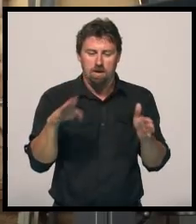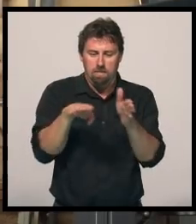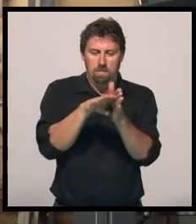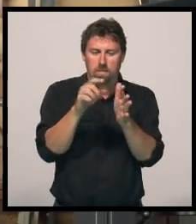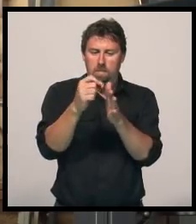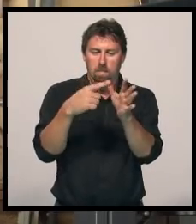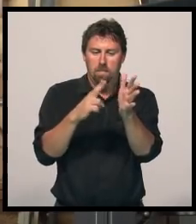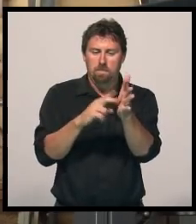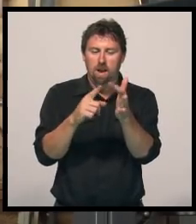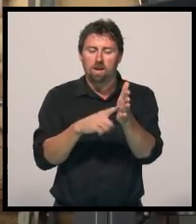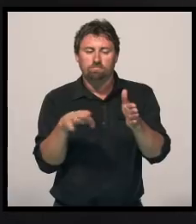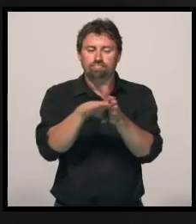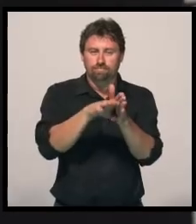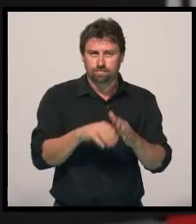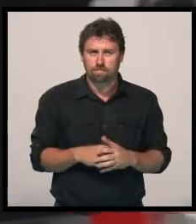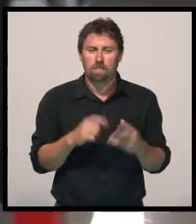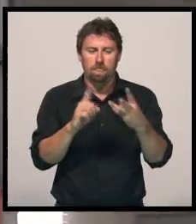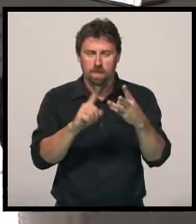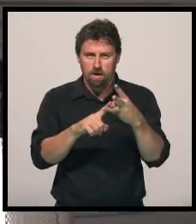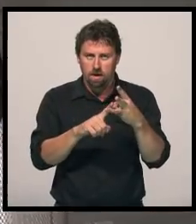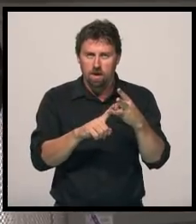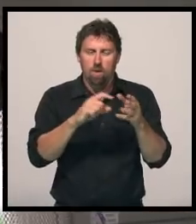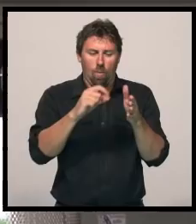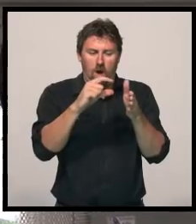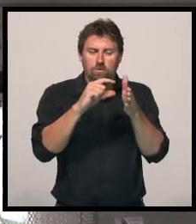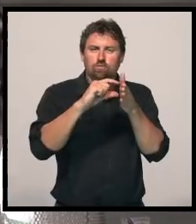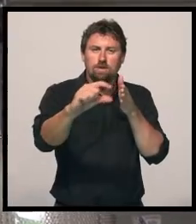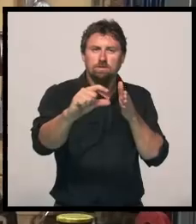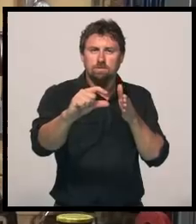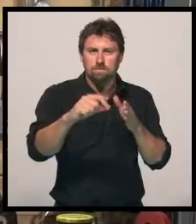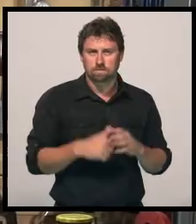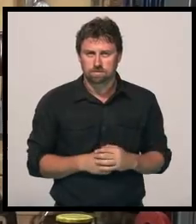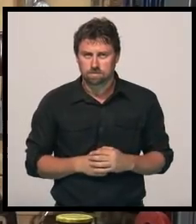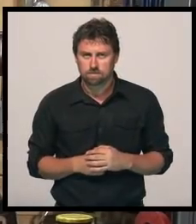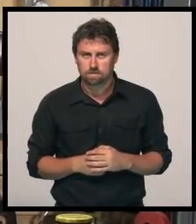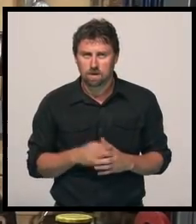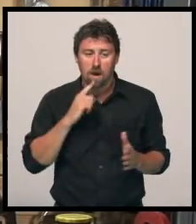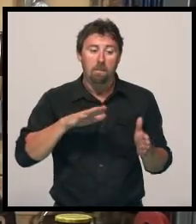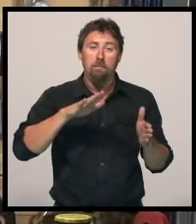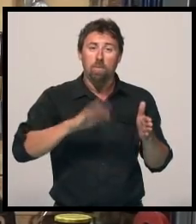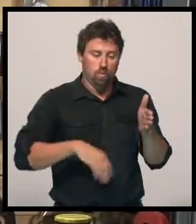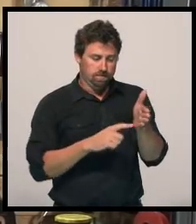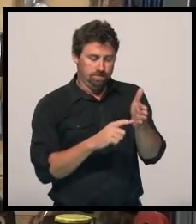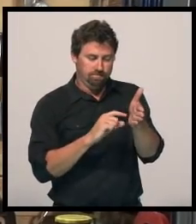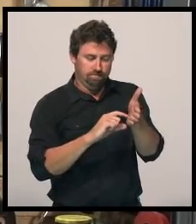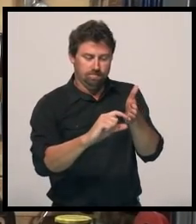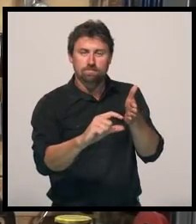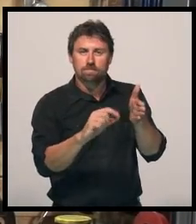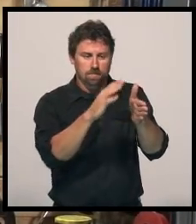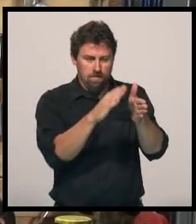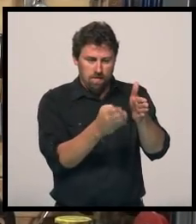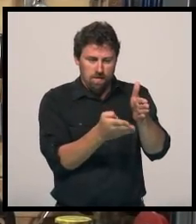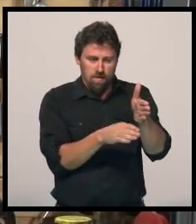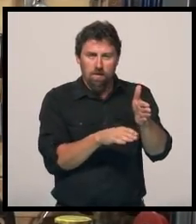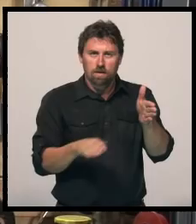the raised panel in. And the third one is a wider straight bit, which I'm going to take a rebate at the bottom of the